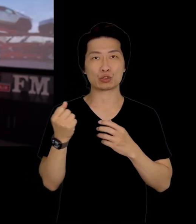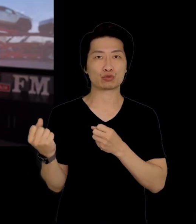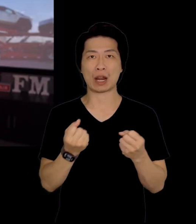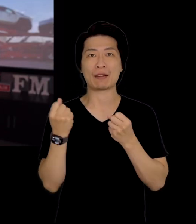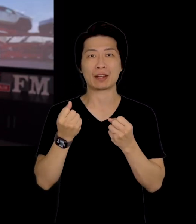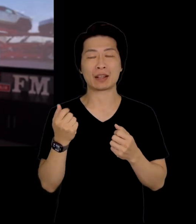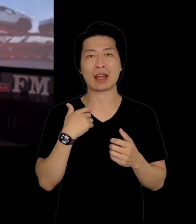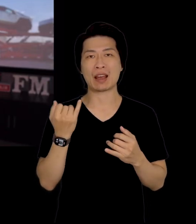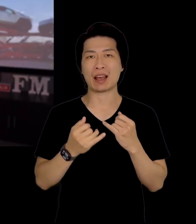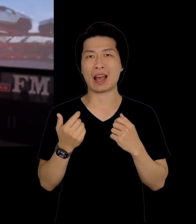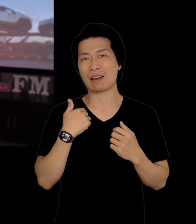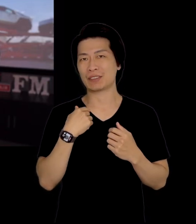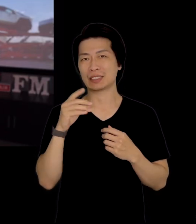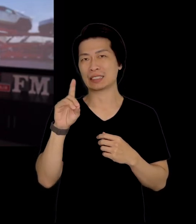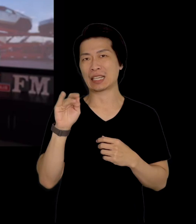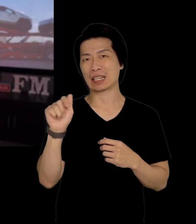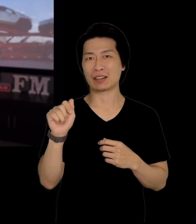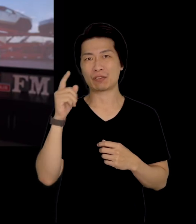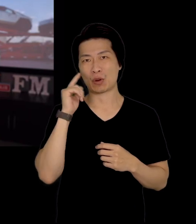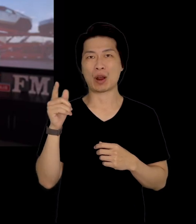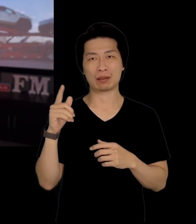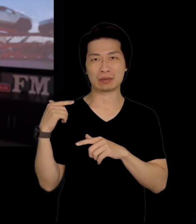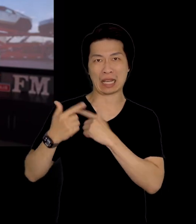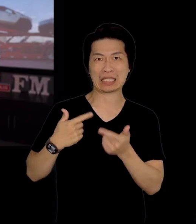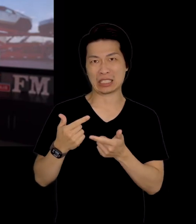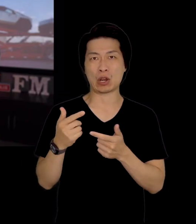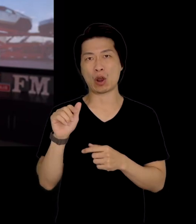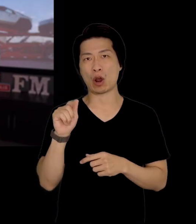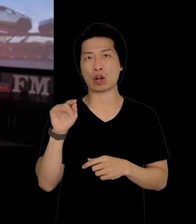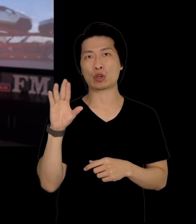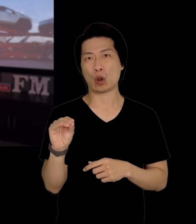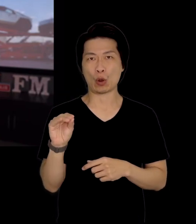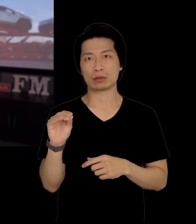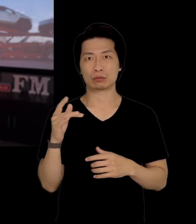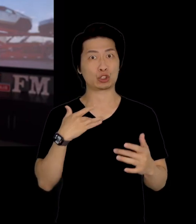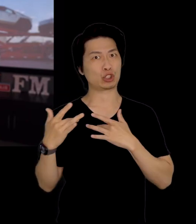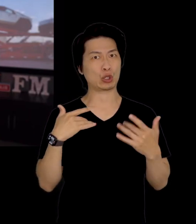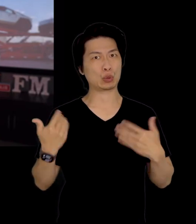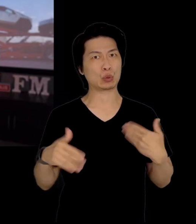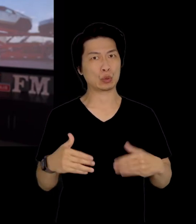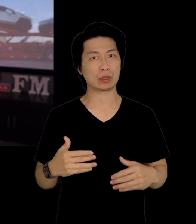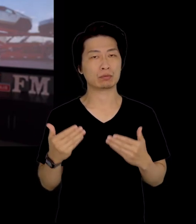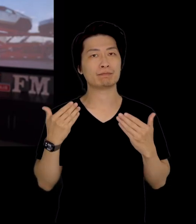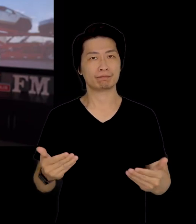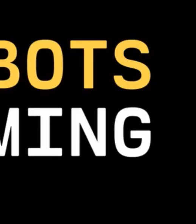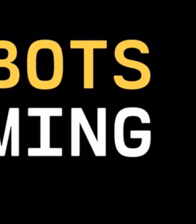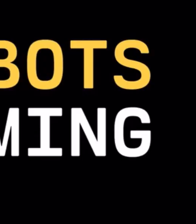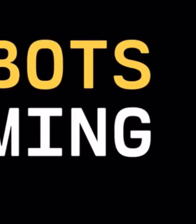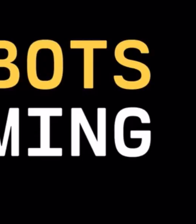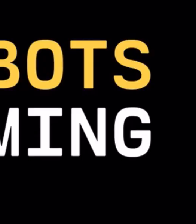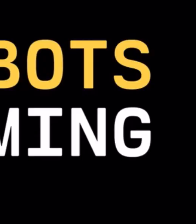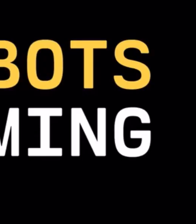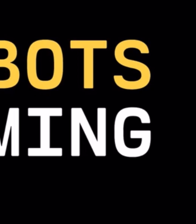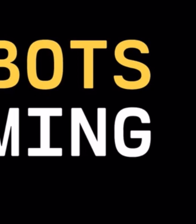And lastly, we have some data around legacy auto that's super concerning. So without further ado, let's go ahead and get started.